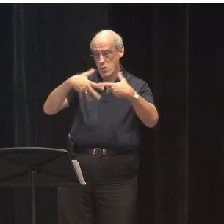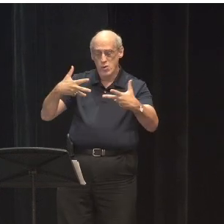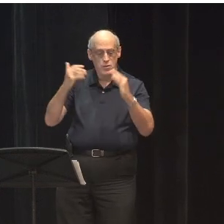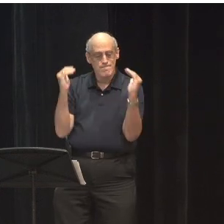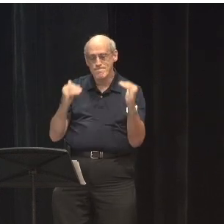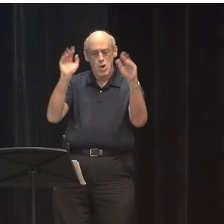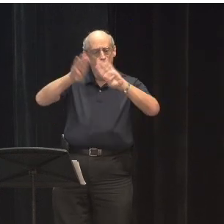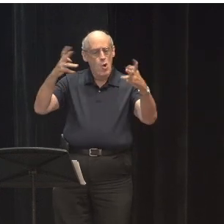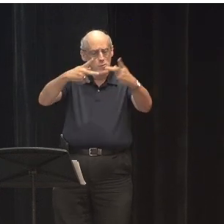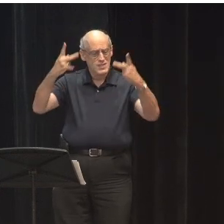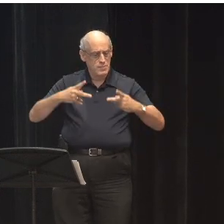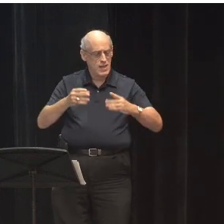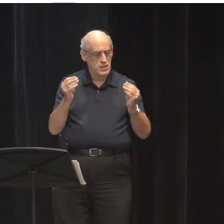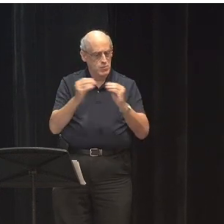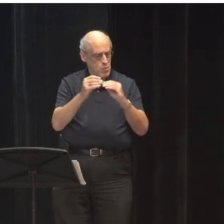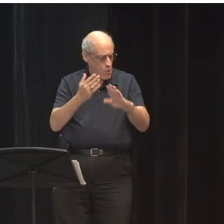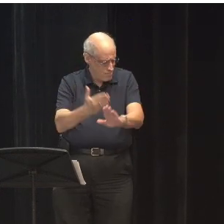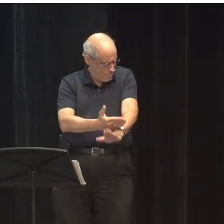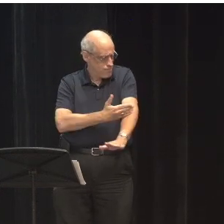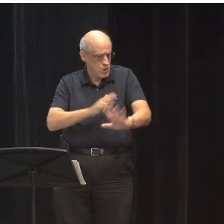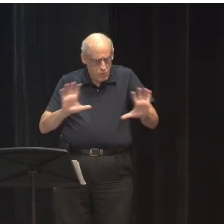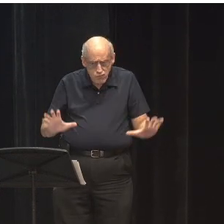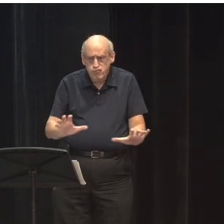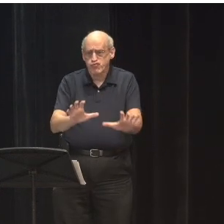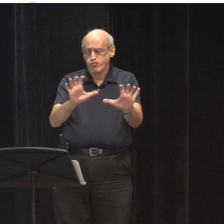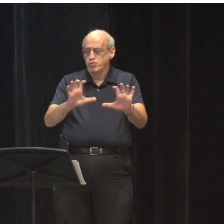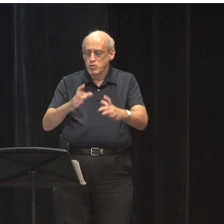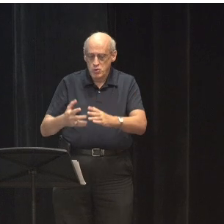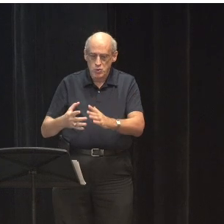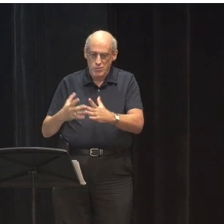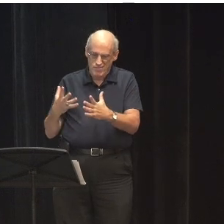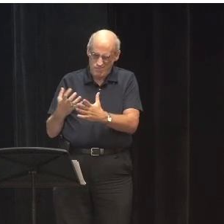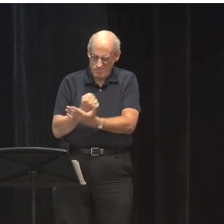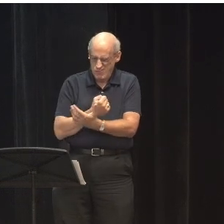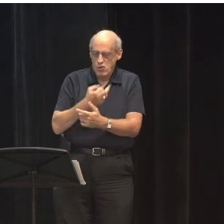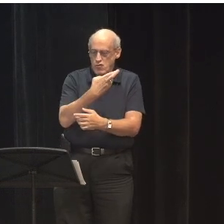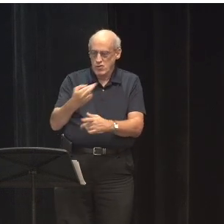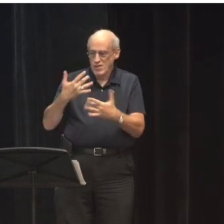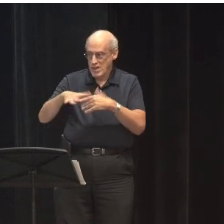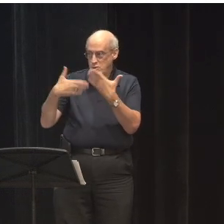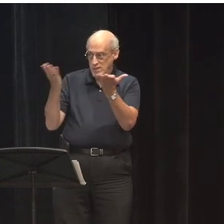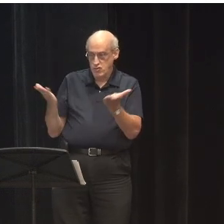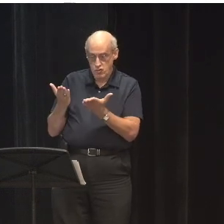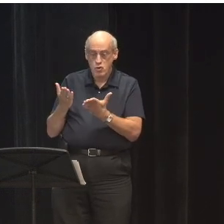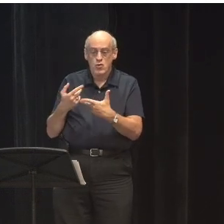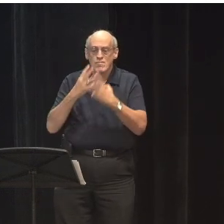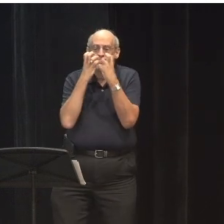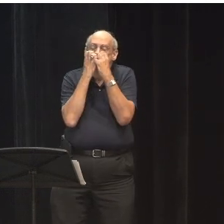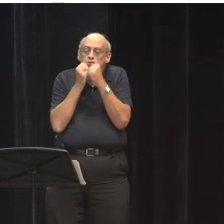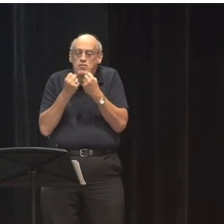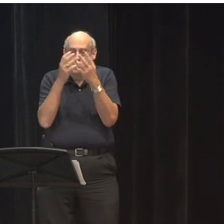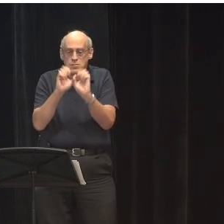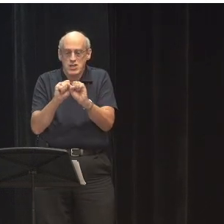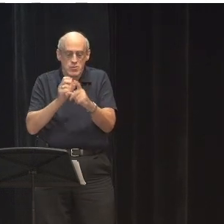enhance the open spaces and the waterfront and important cultural resources of Battery Park City, to preserve to the extent possible